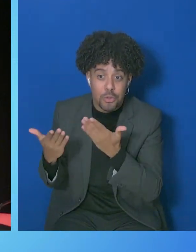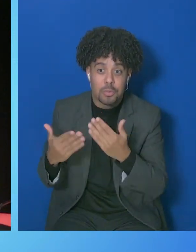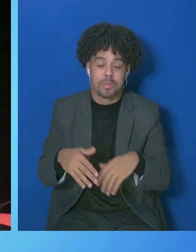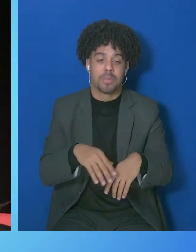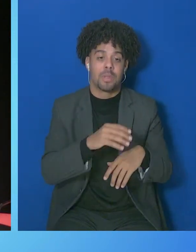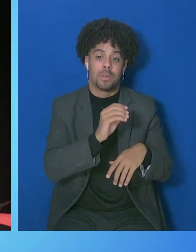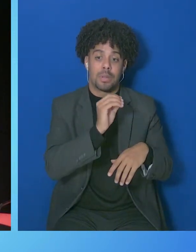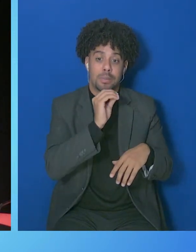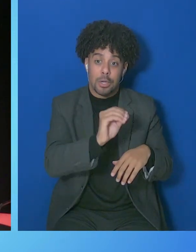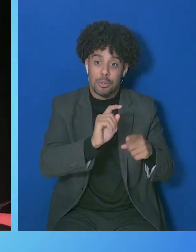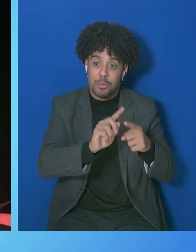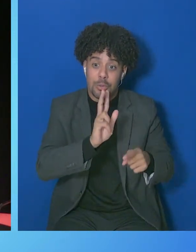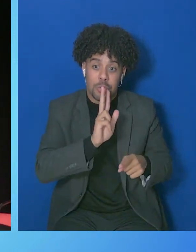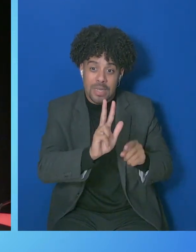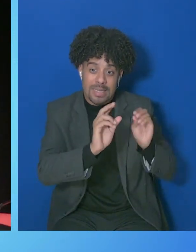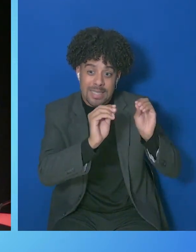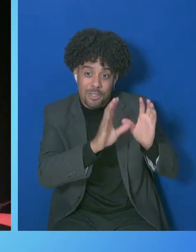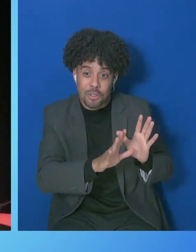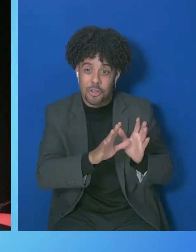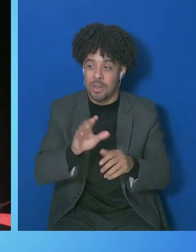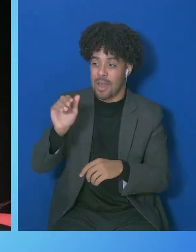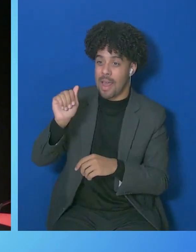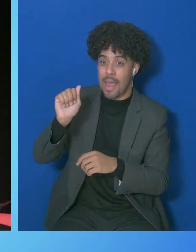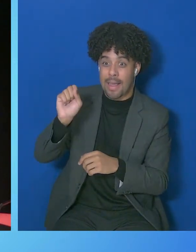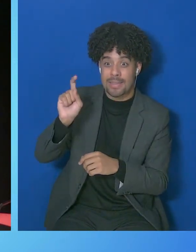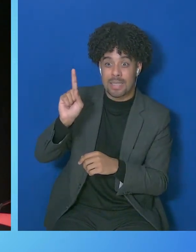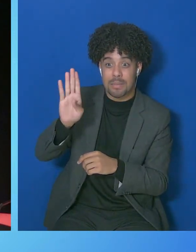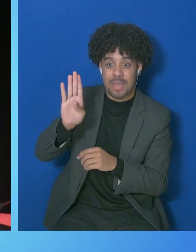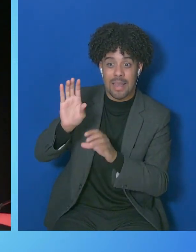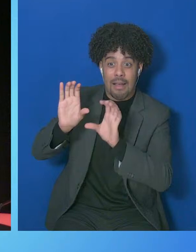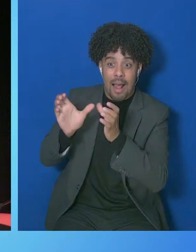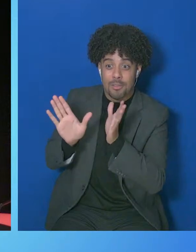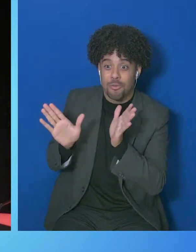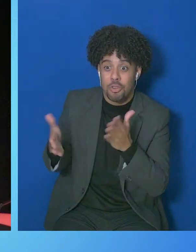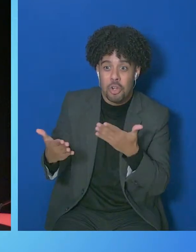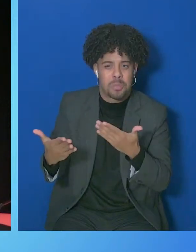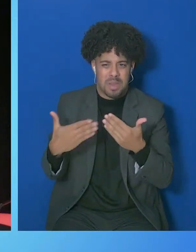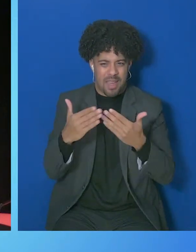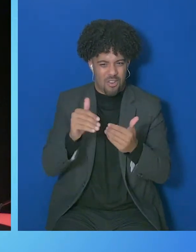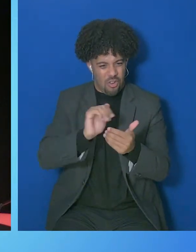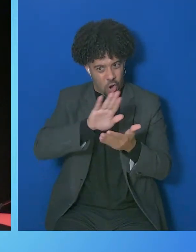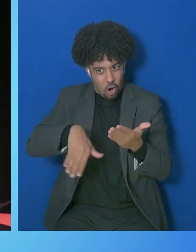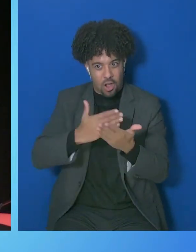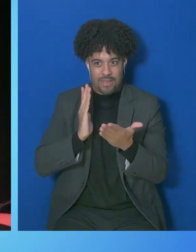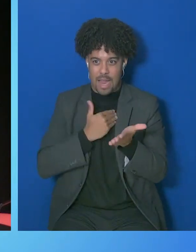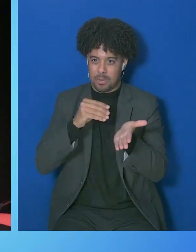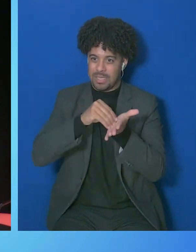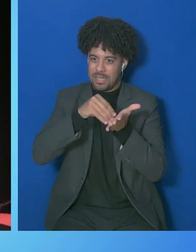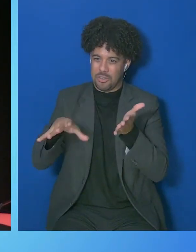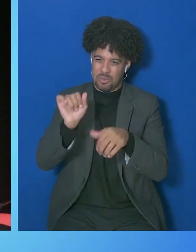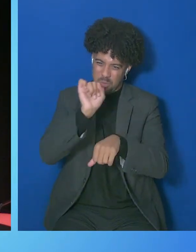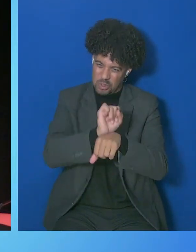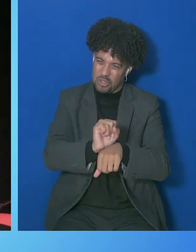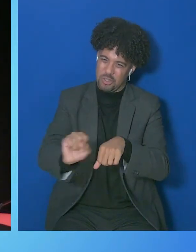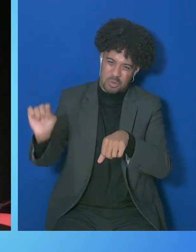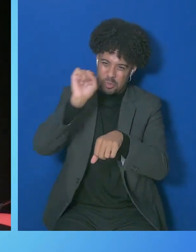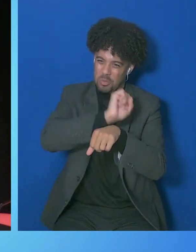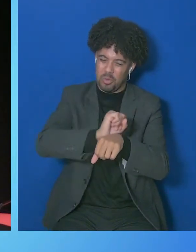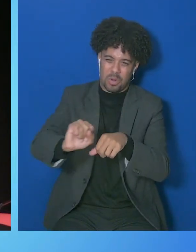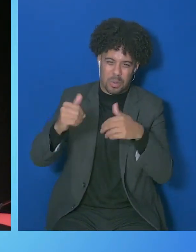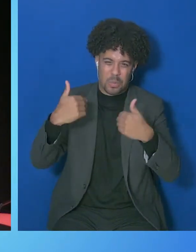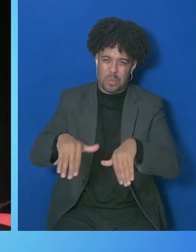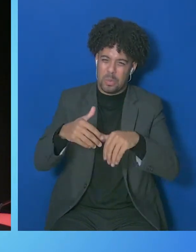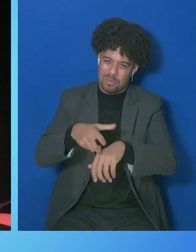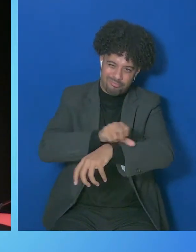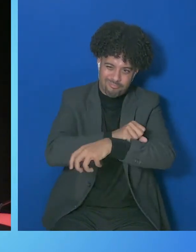ASDB classrooms, our teachers are giving it their all. And I am proud in my final year in this position to continue to assist